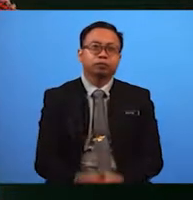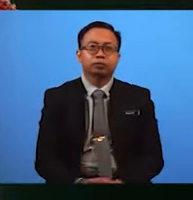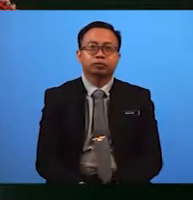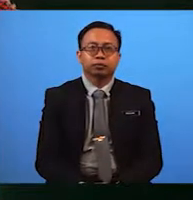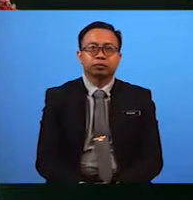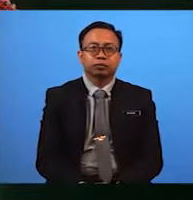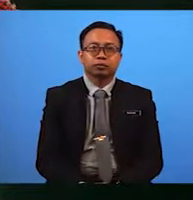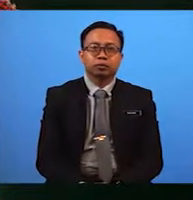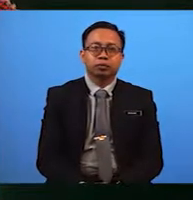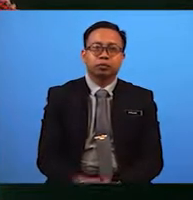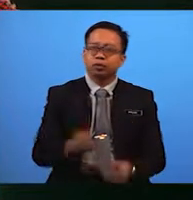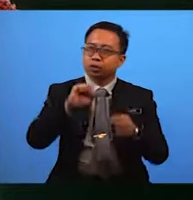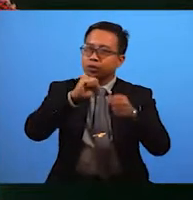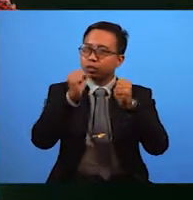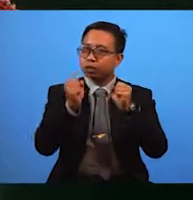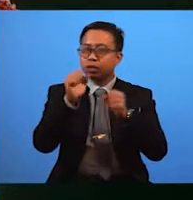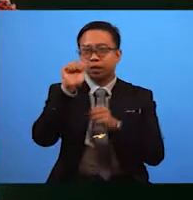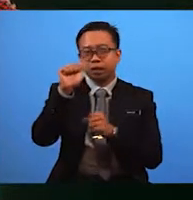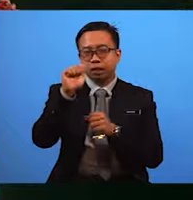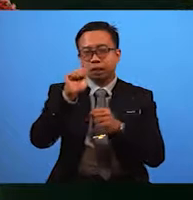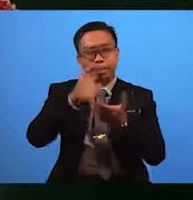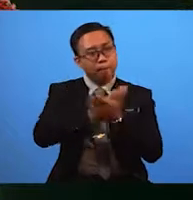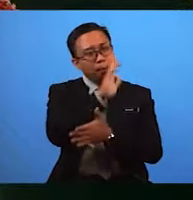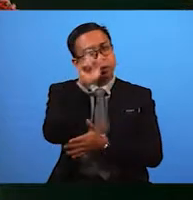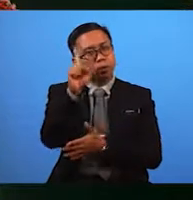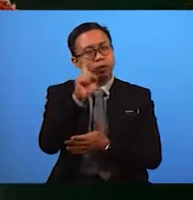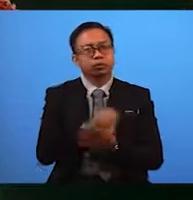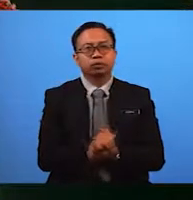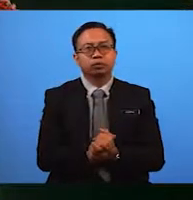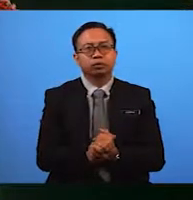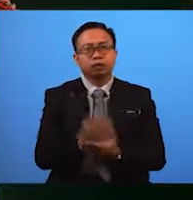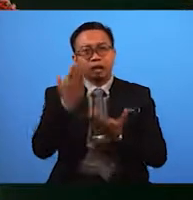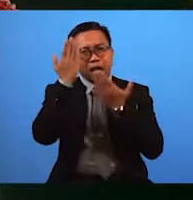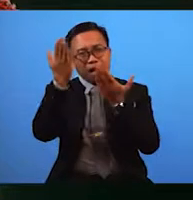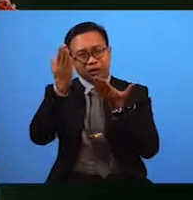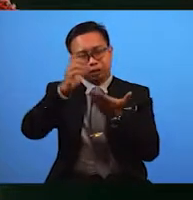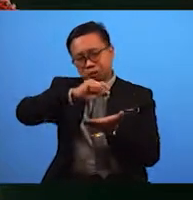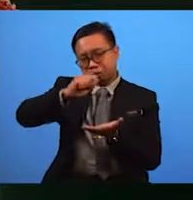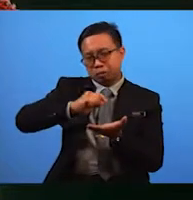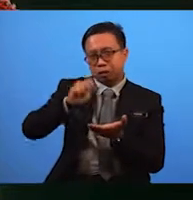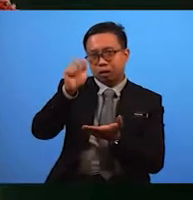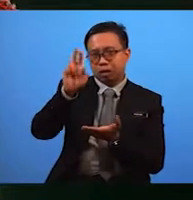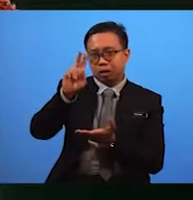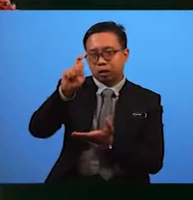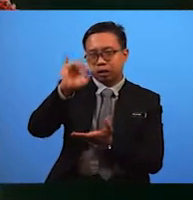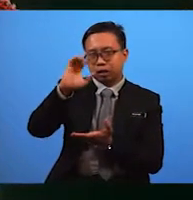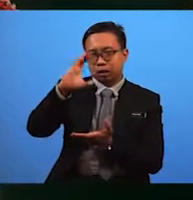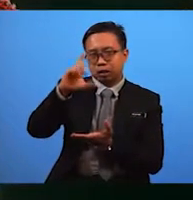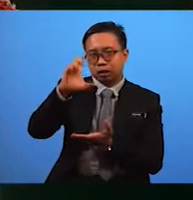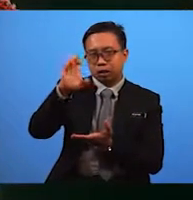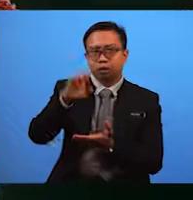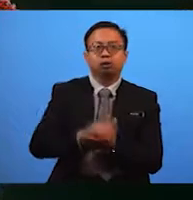In section A, paper 1, you might be asked to write an article. Here is a